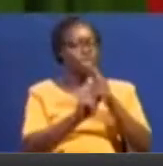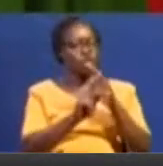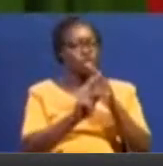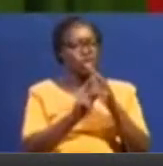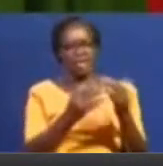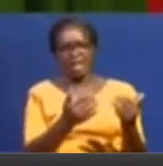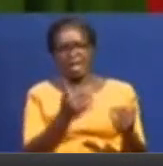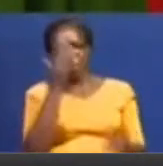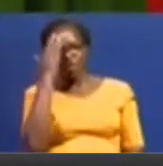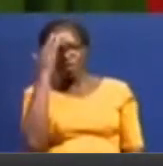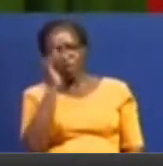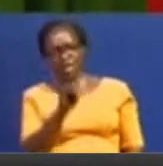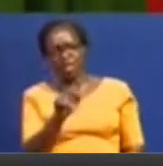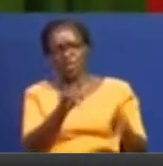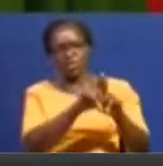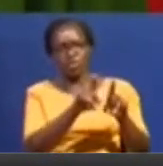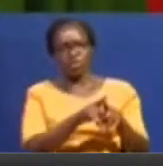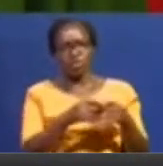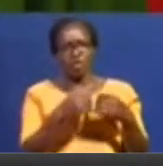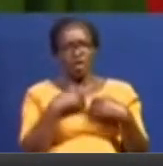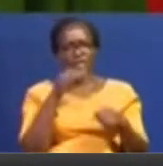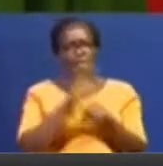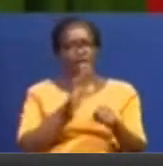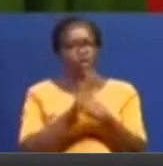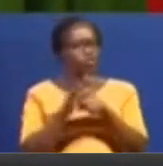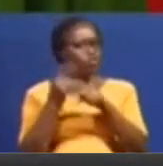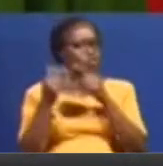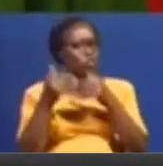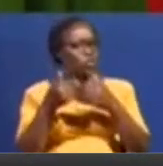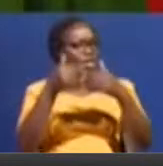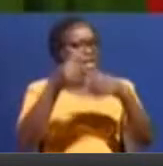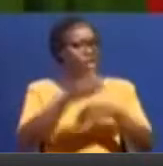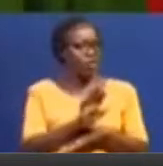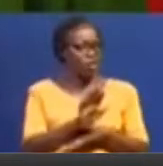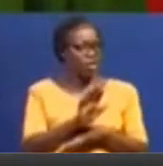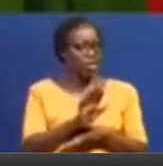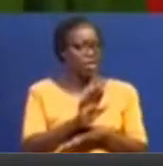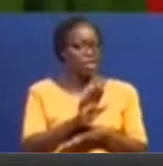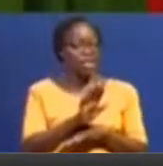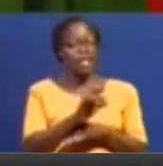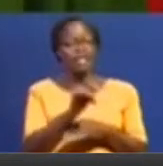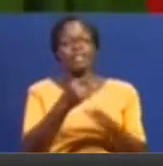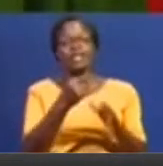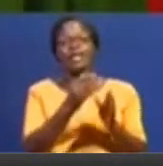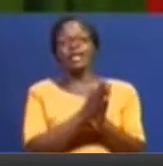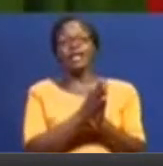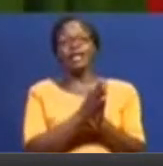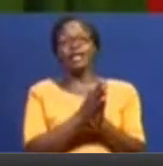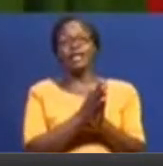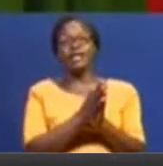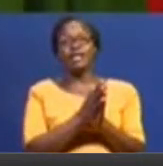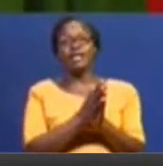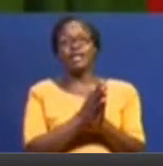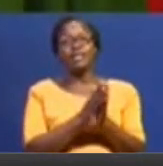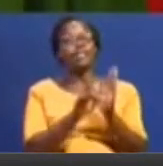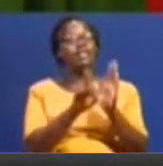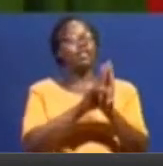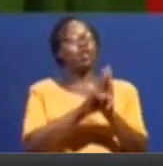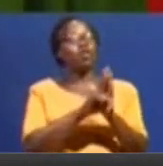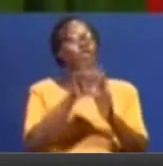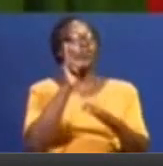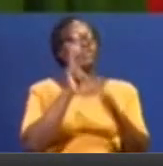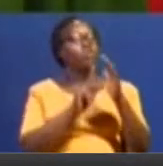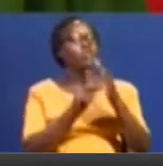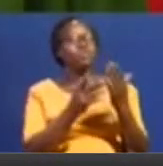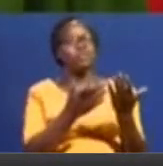and now that you also have a wealth of experience outside this, in the strict sense, the legal profession,